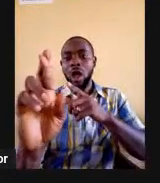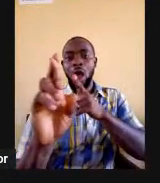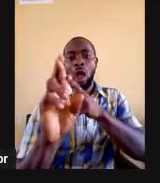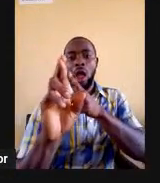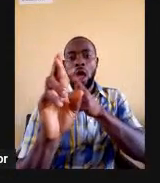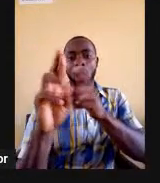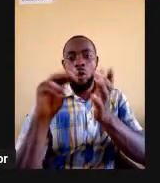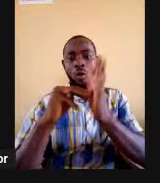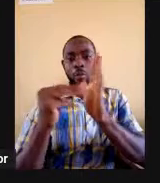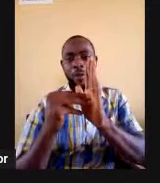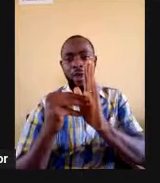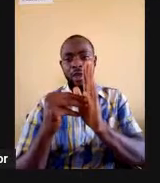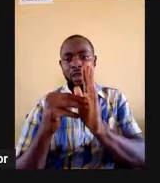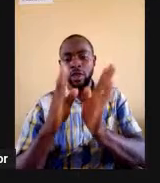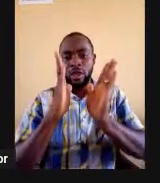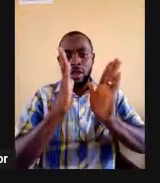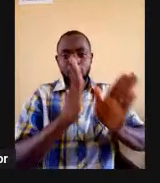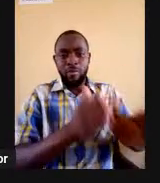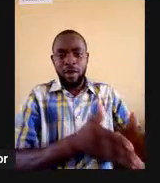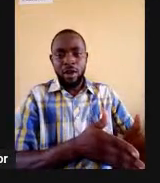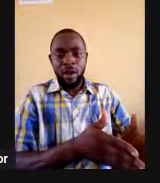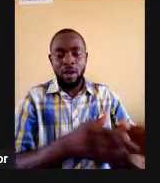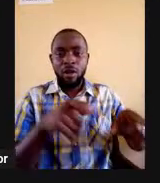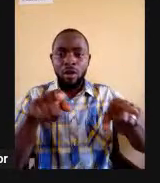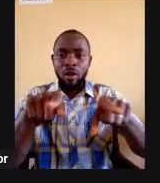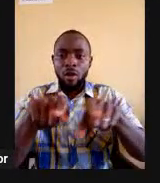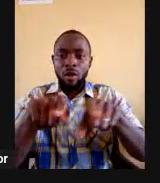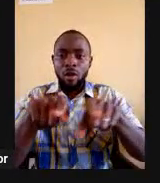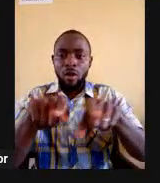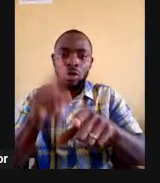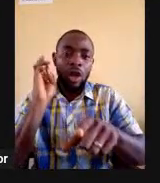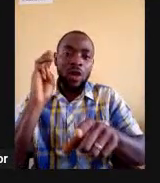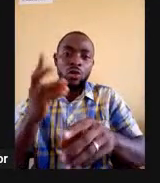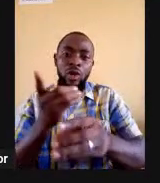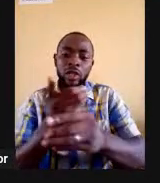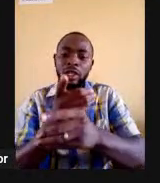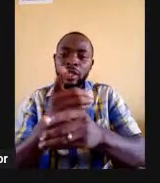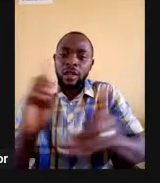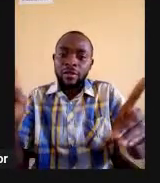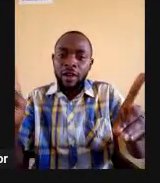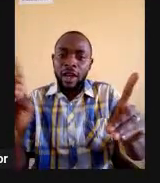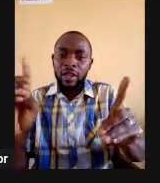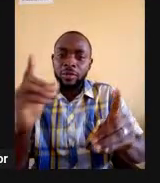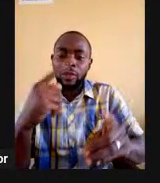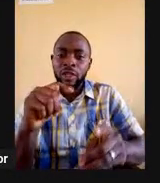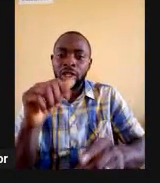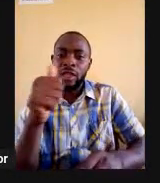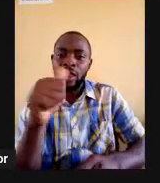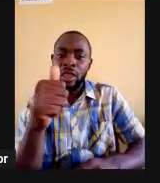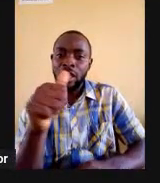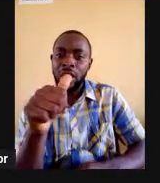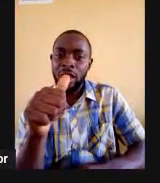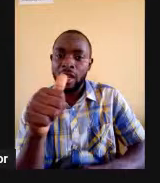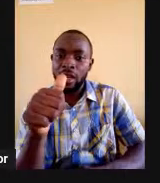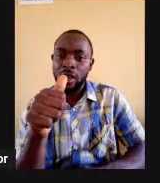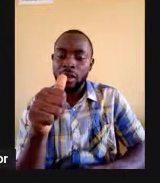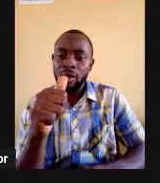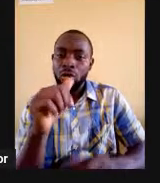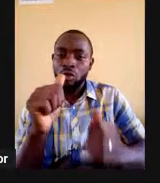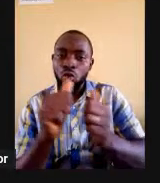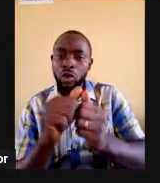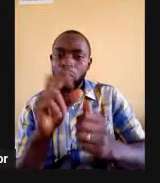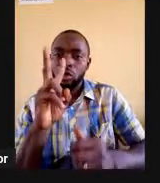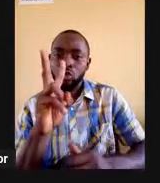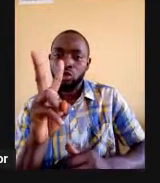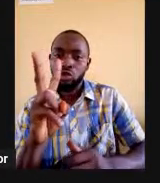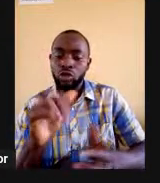0. Also, I'll divide the 10 by 2. That will be